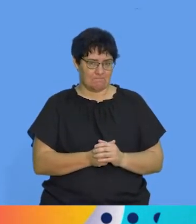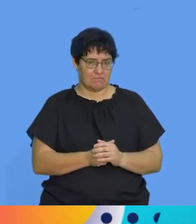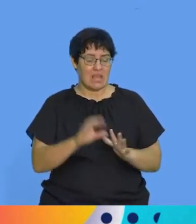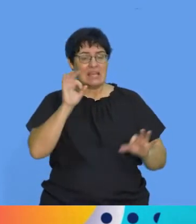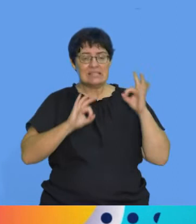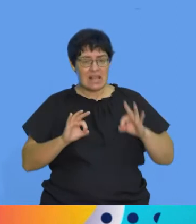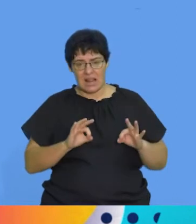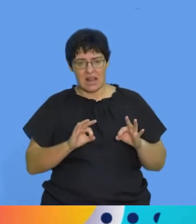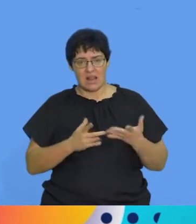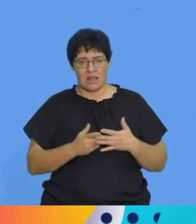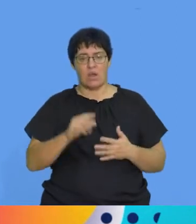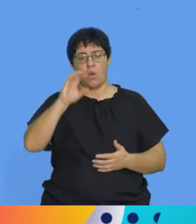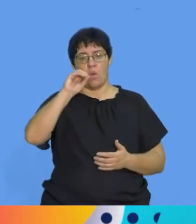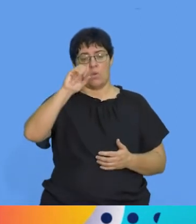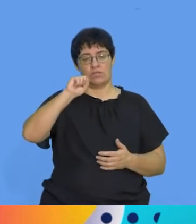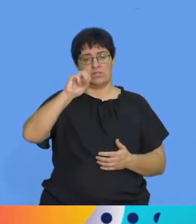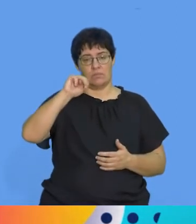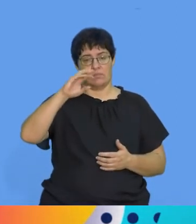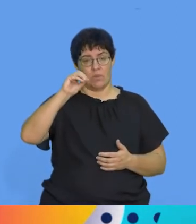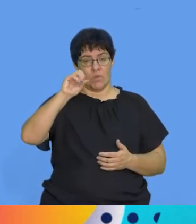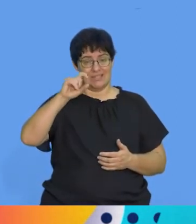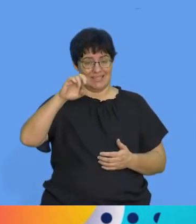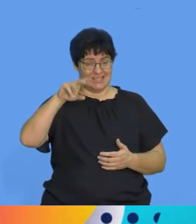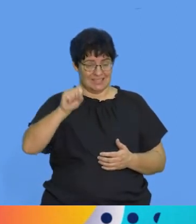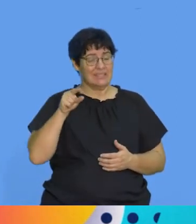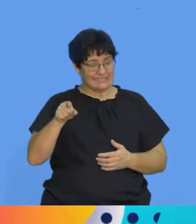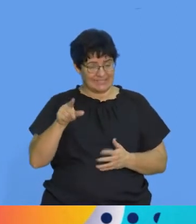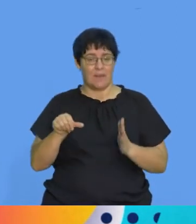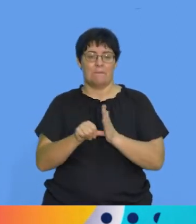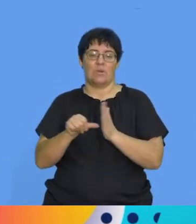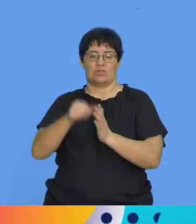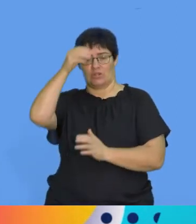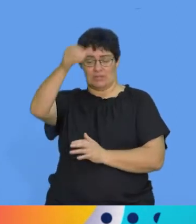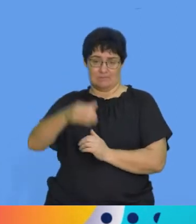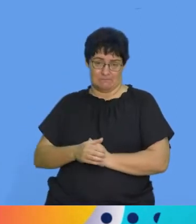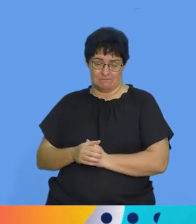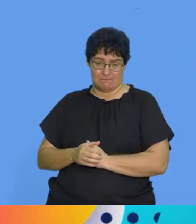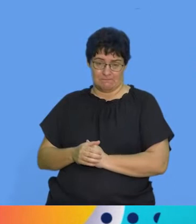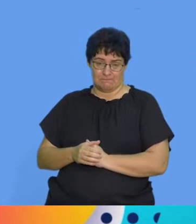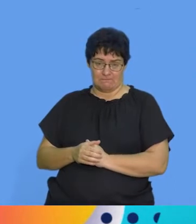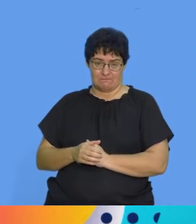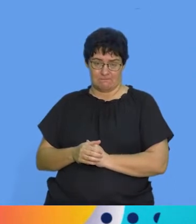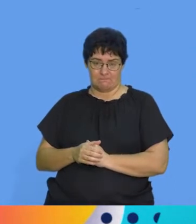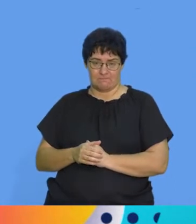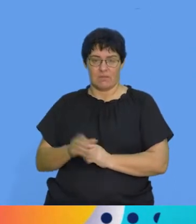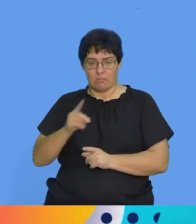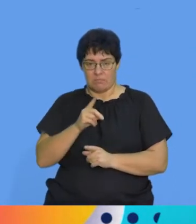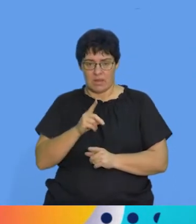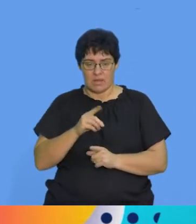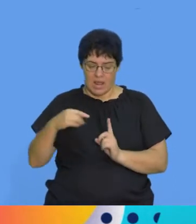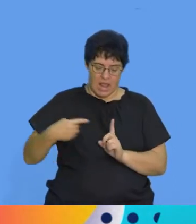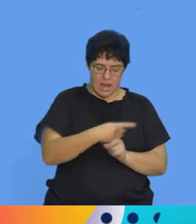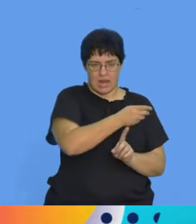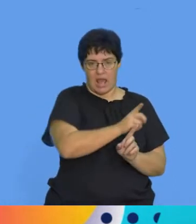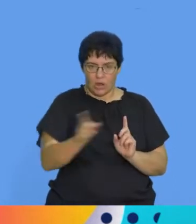at how things move in a cell, process called osmosis, this is going to be an important concept. How do we stop